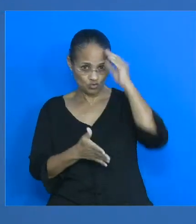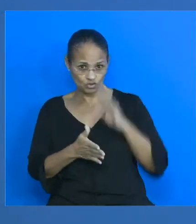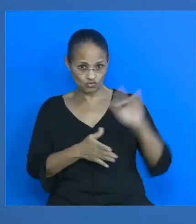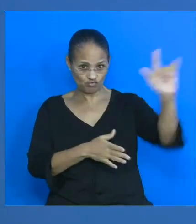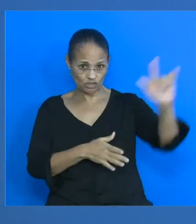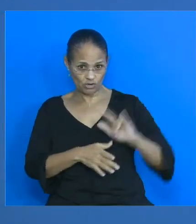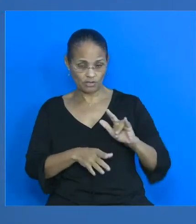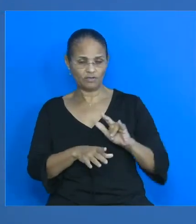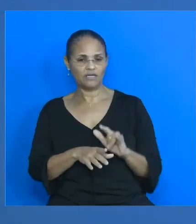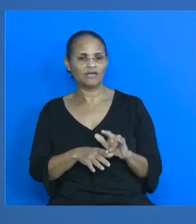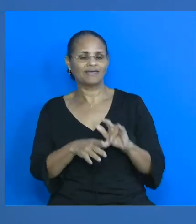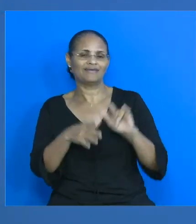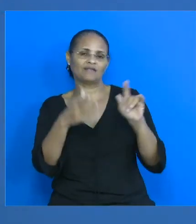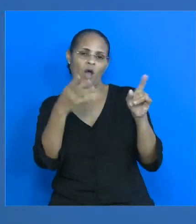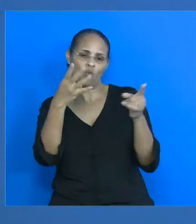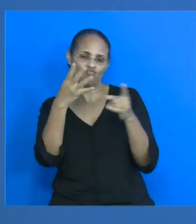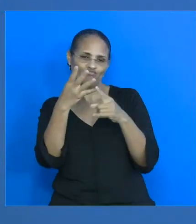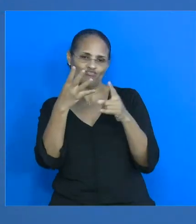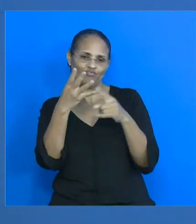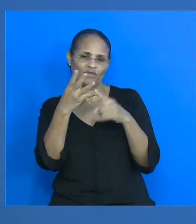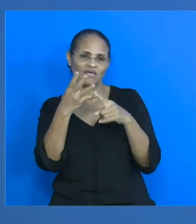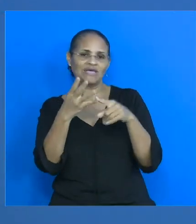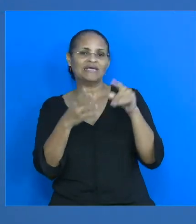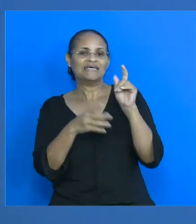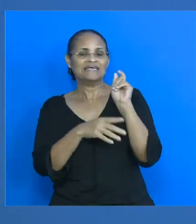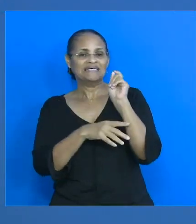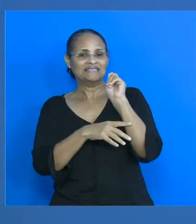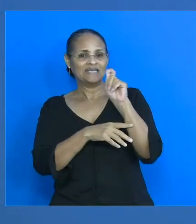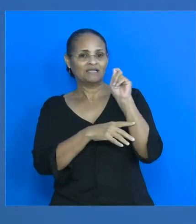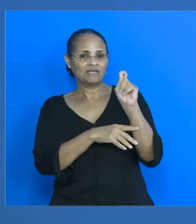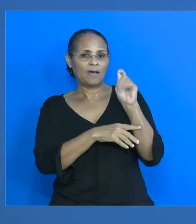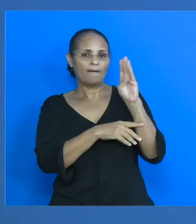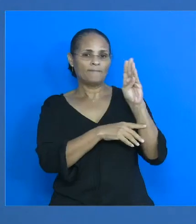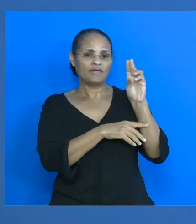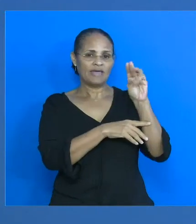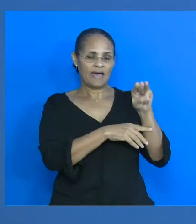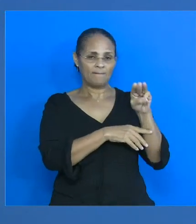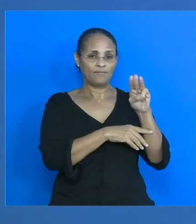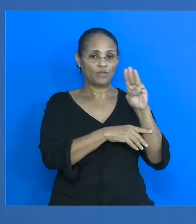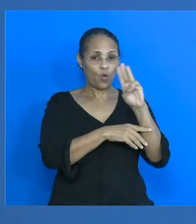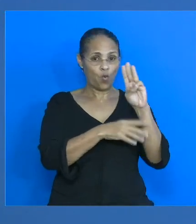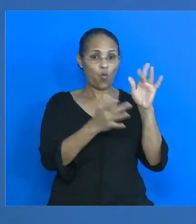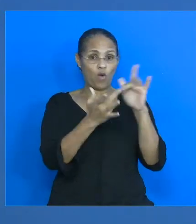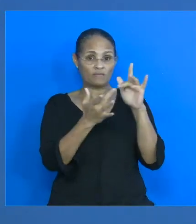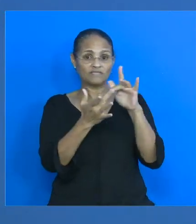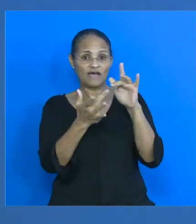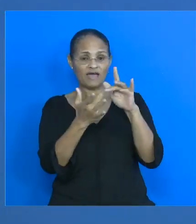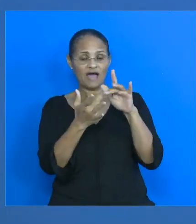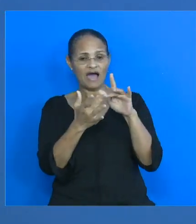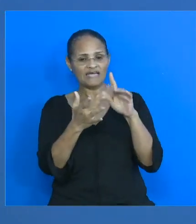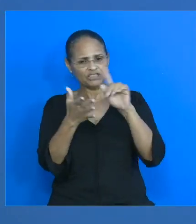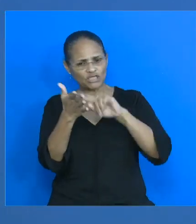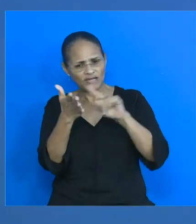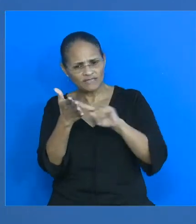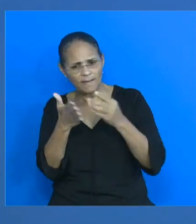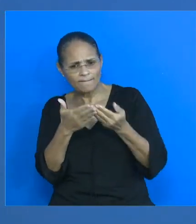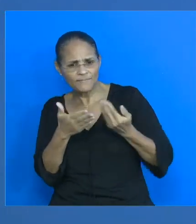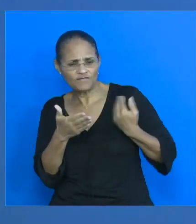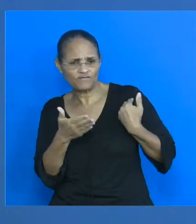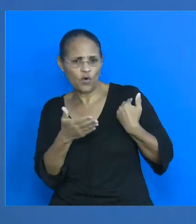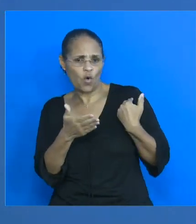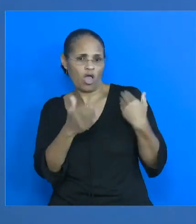was about the website, actually, gov.bm. When I checked it before this press conference tonight, and you had mentioned